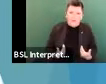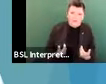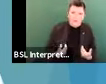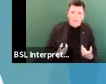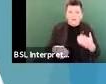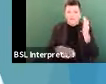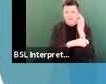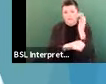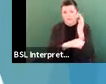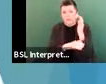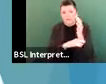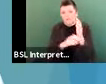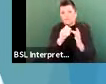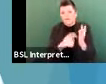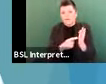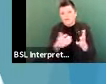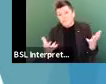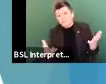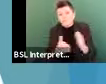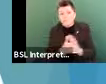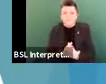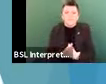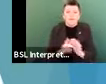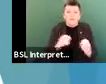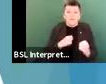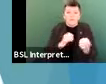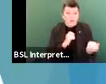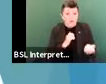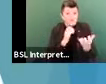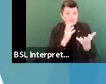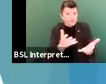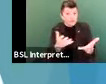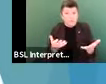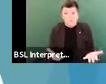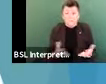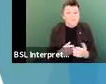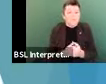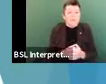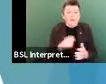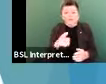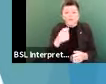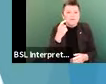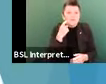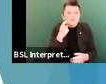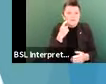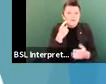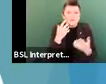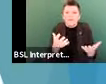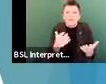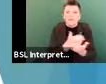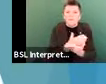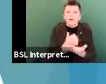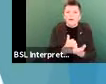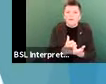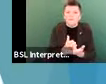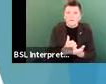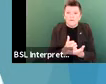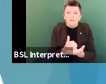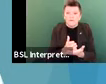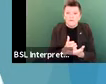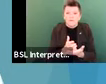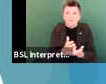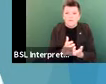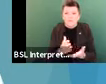project. What I present here is simply a part of